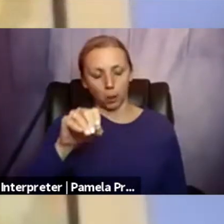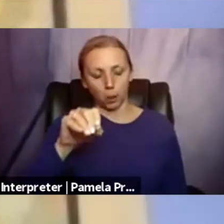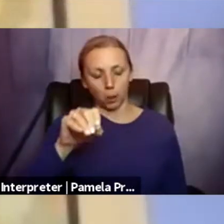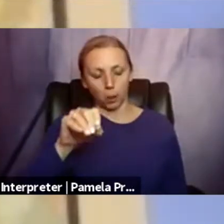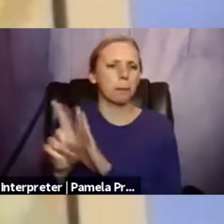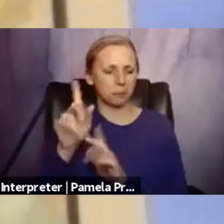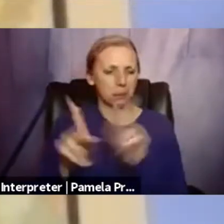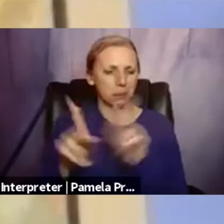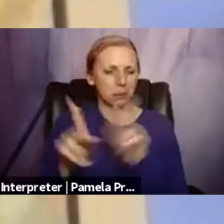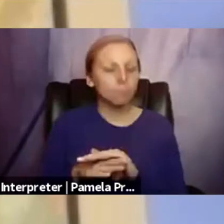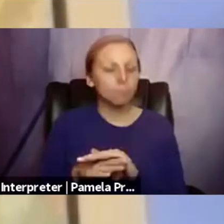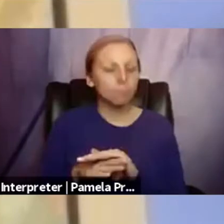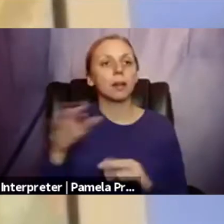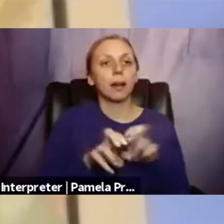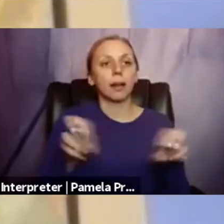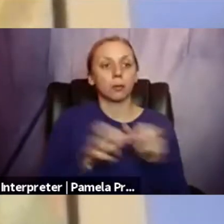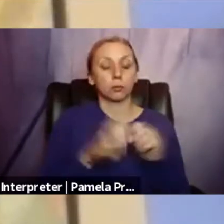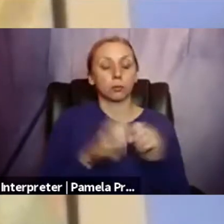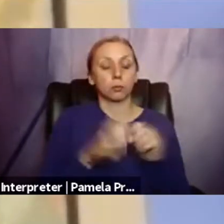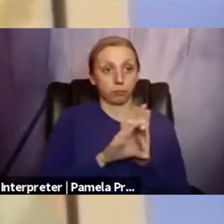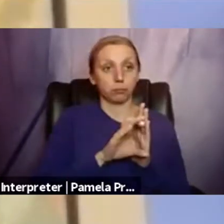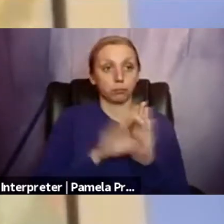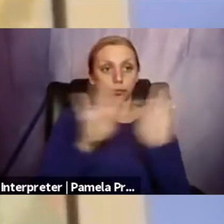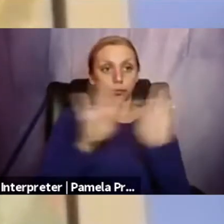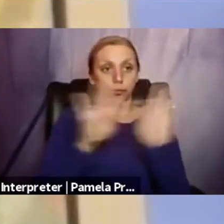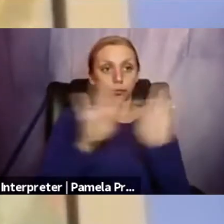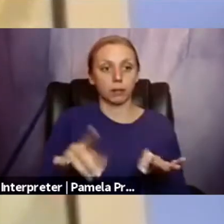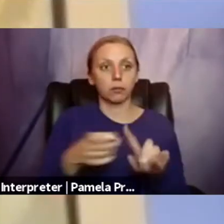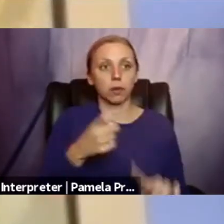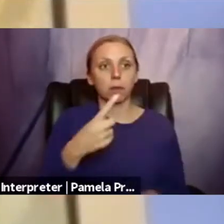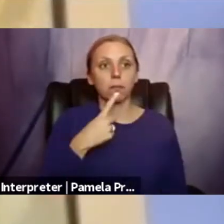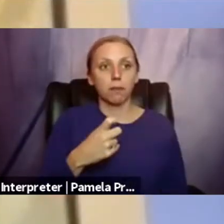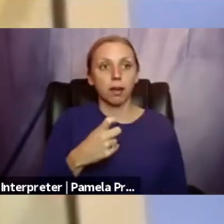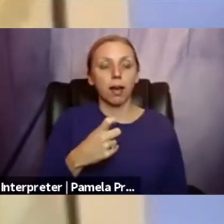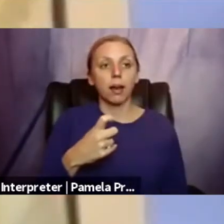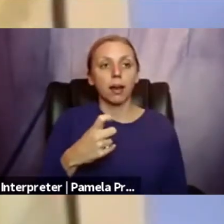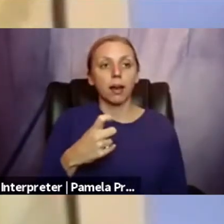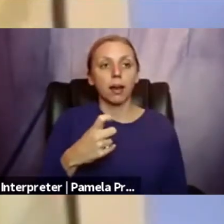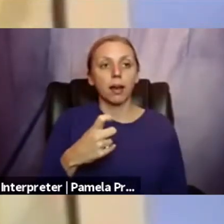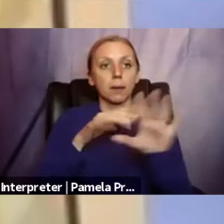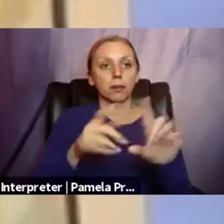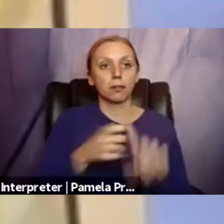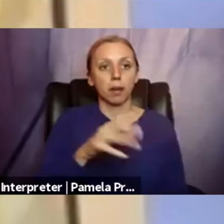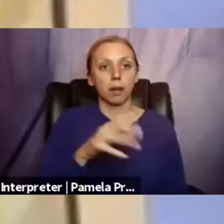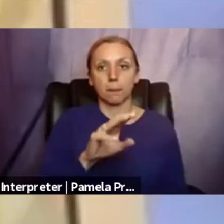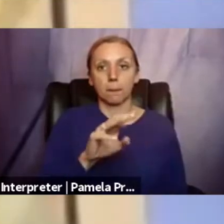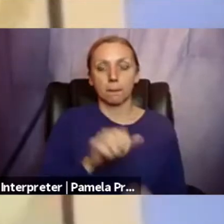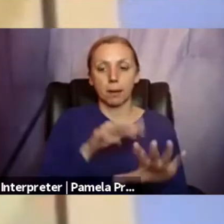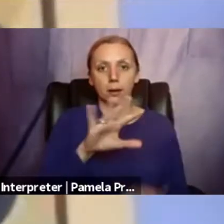with a picture frame of red burning Mount Fuji. And